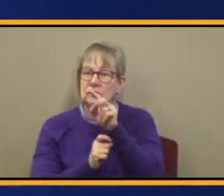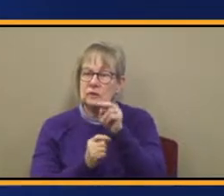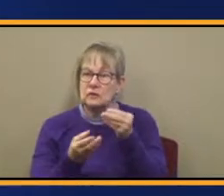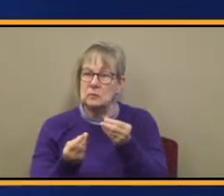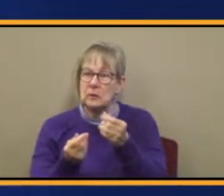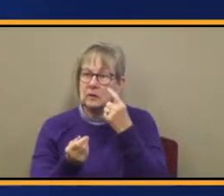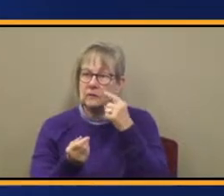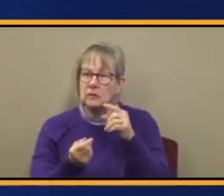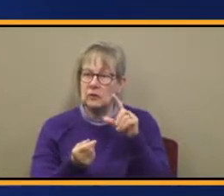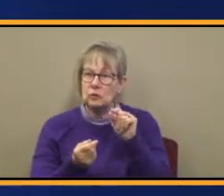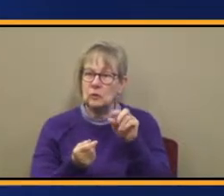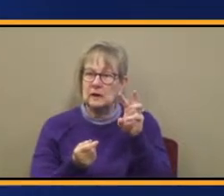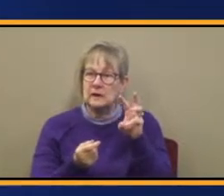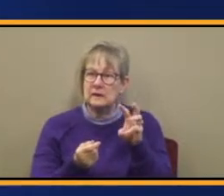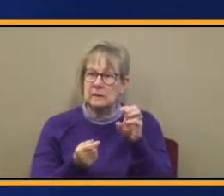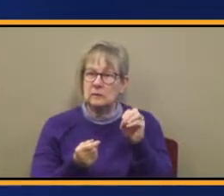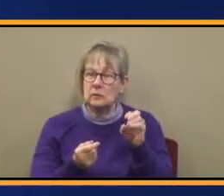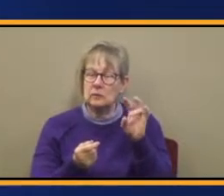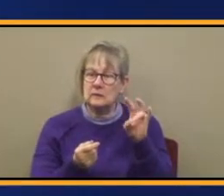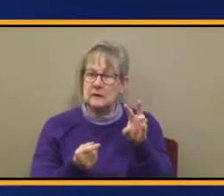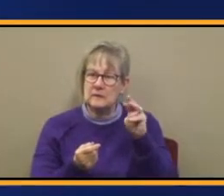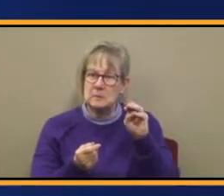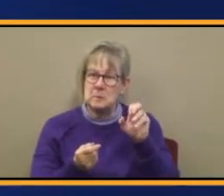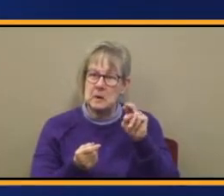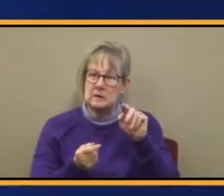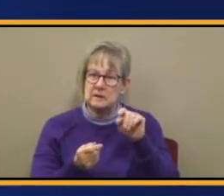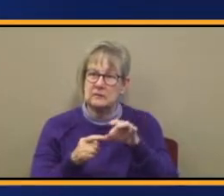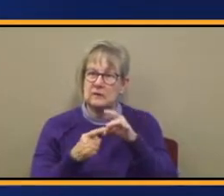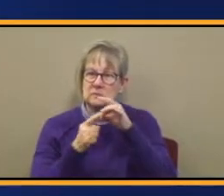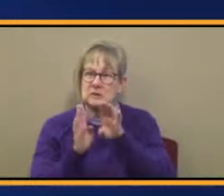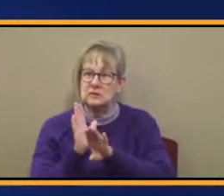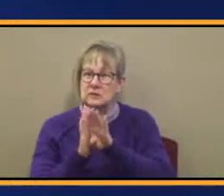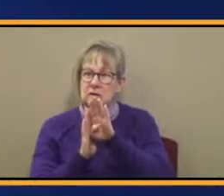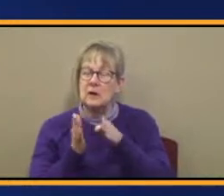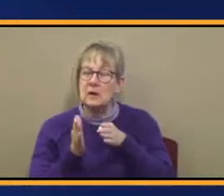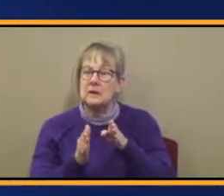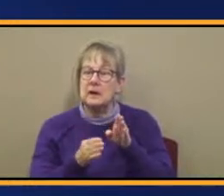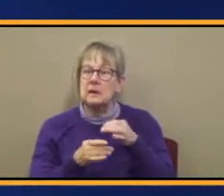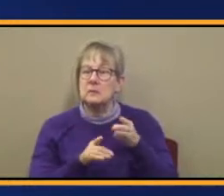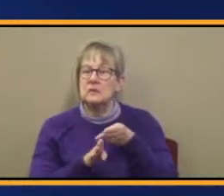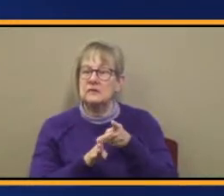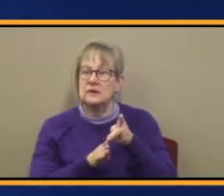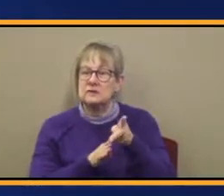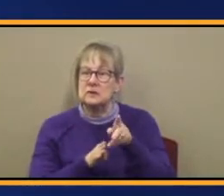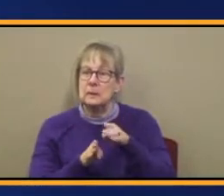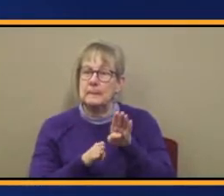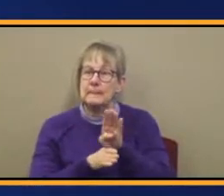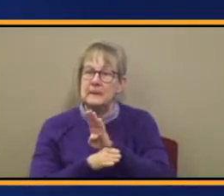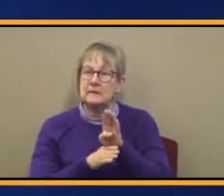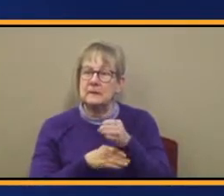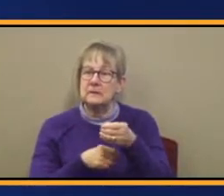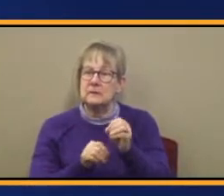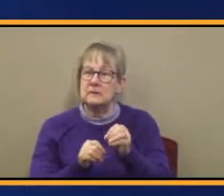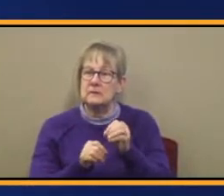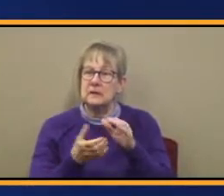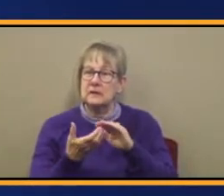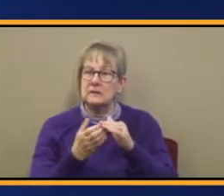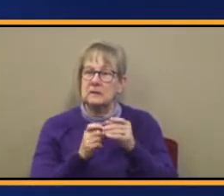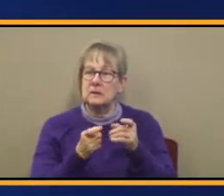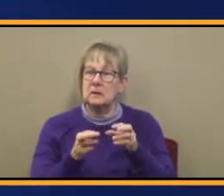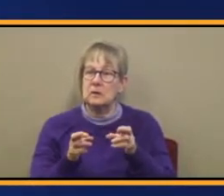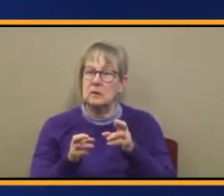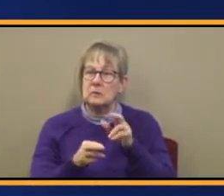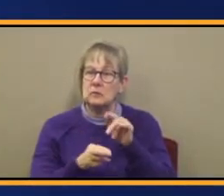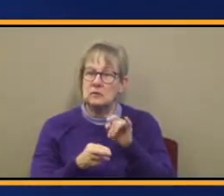for 2607 Montana. This would allow a new professional business office. There is no opposition. City Plan Commission was unanimous